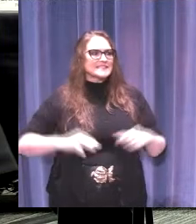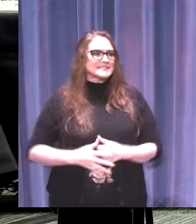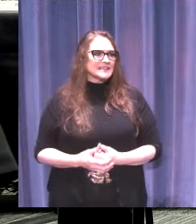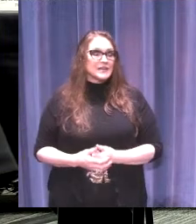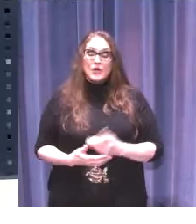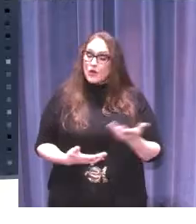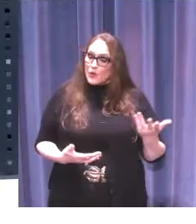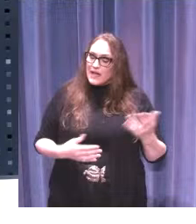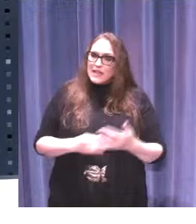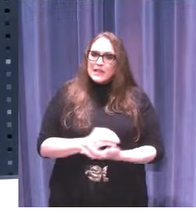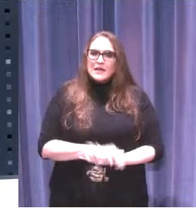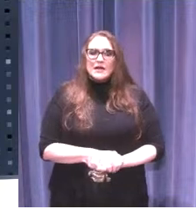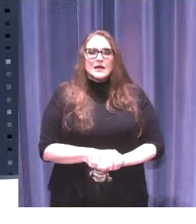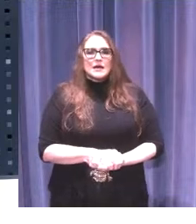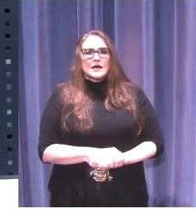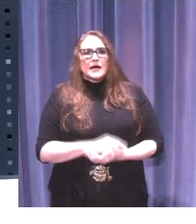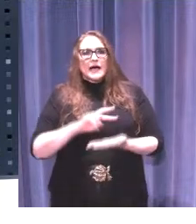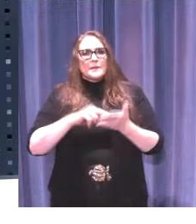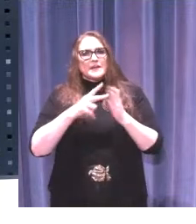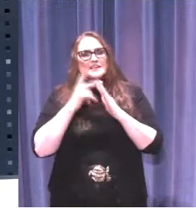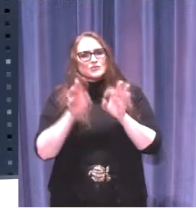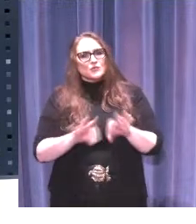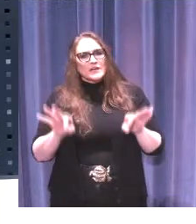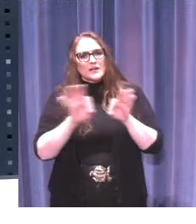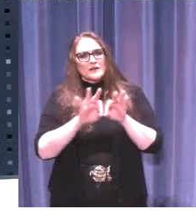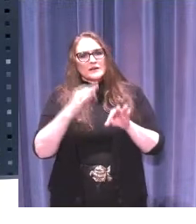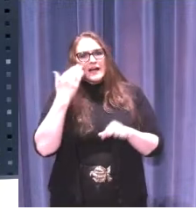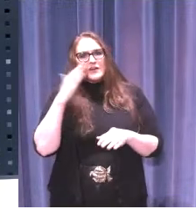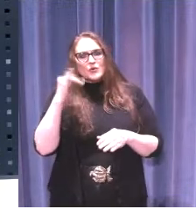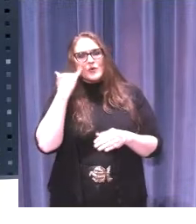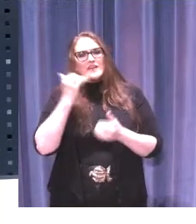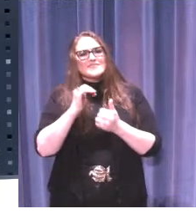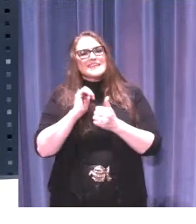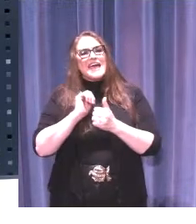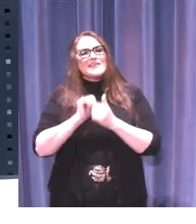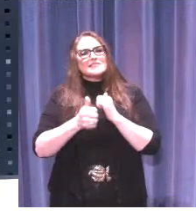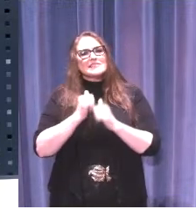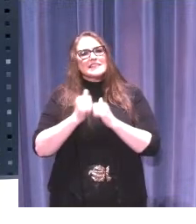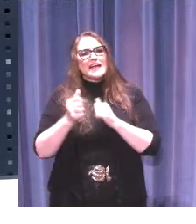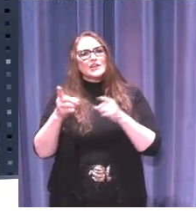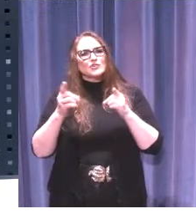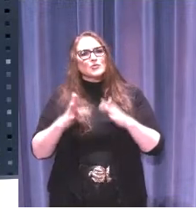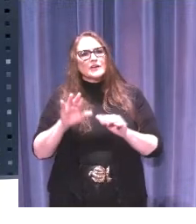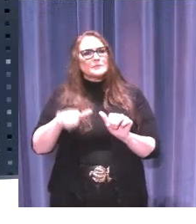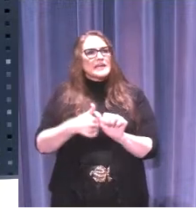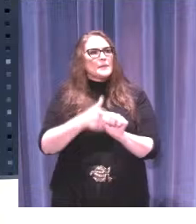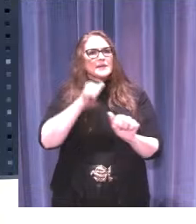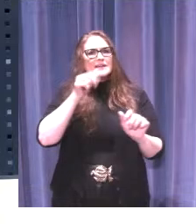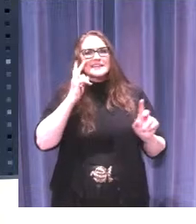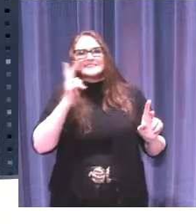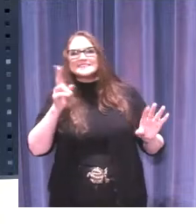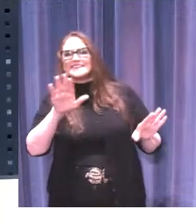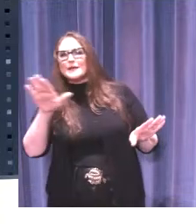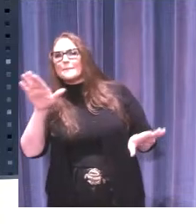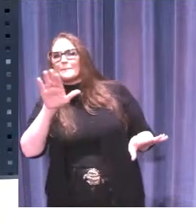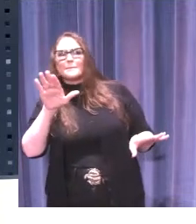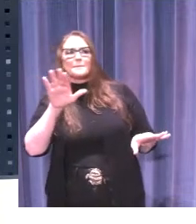Well, I mean, it's critical. I don't know if the athletic director is behind me. I didn't see him as I walked in.